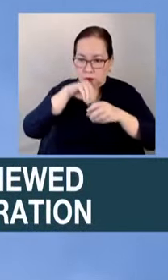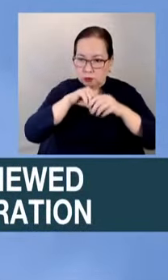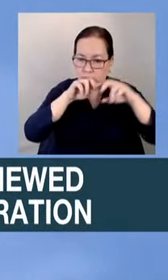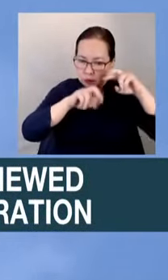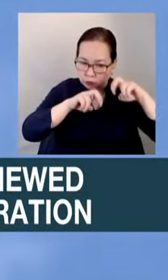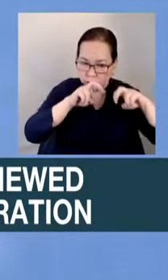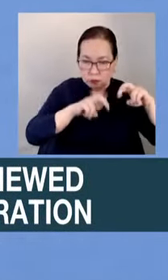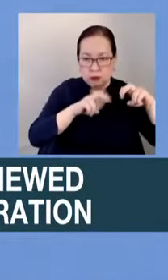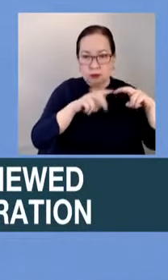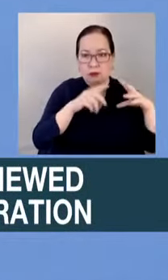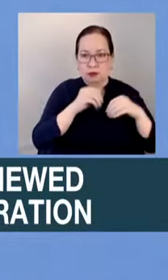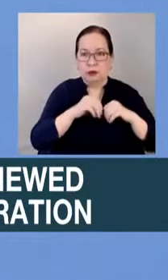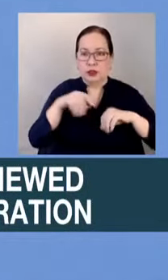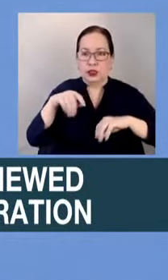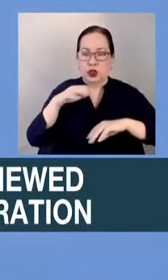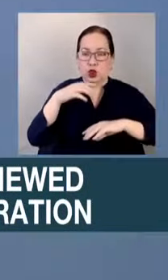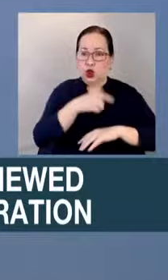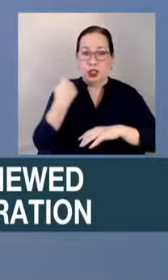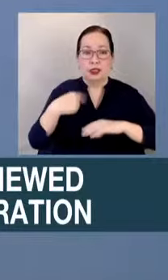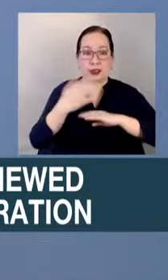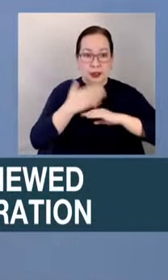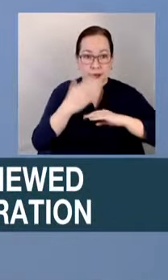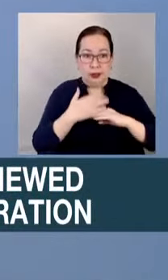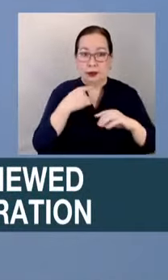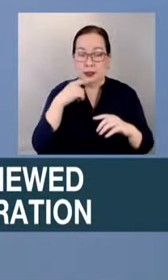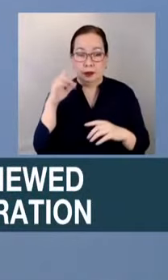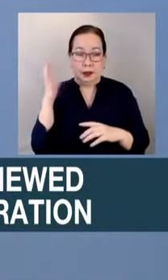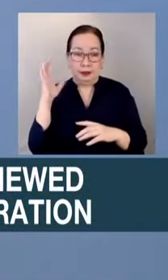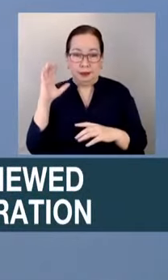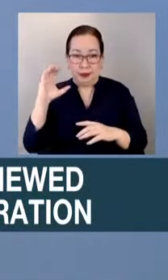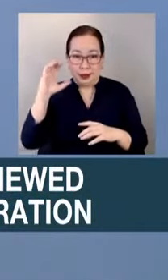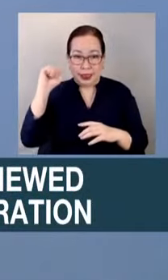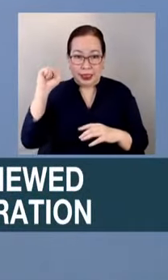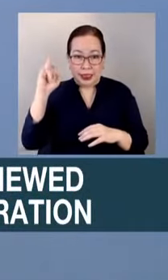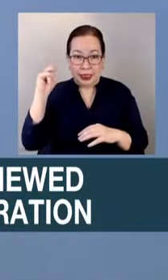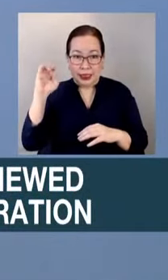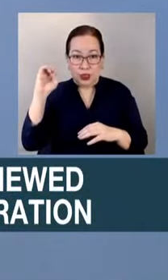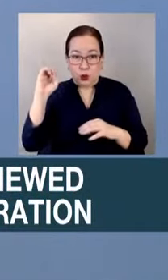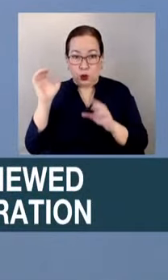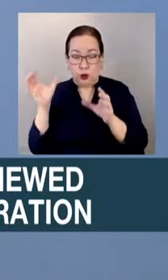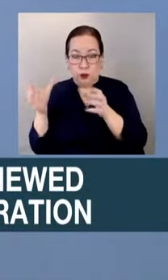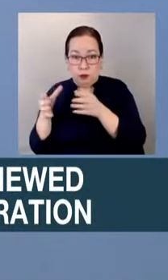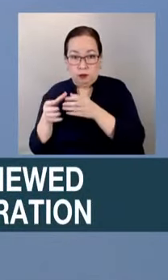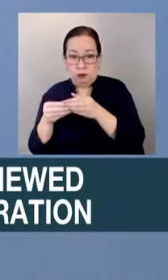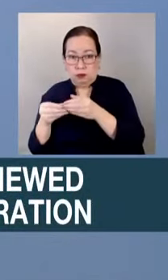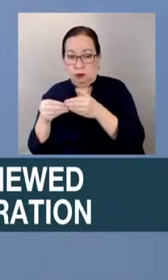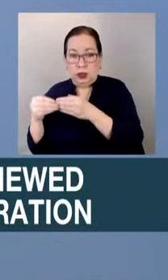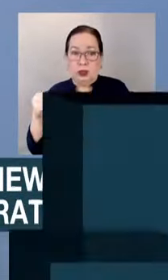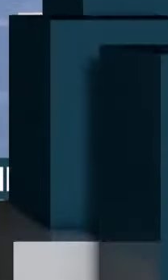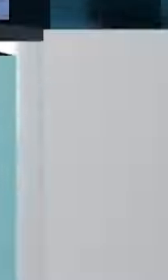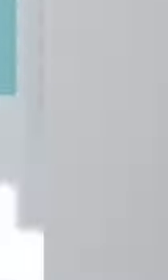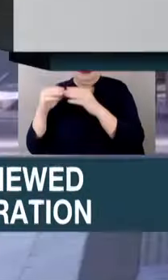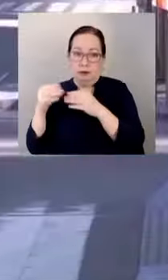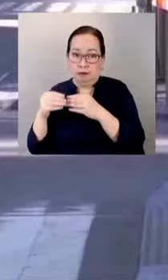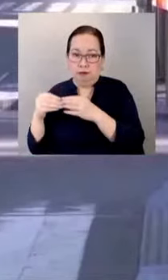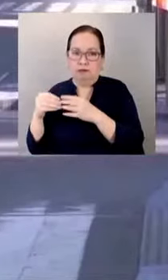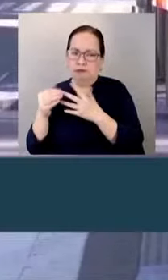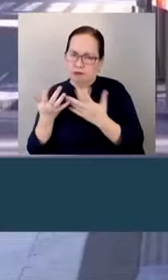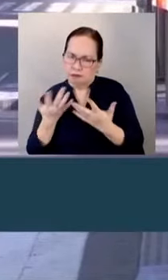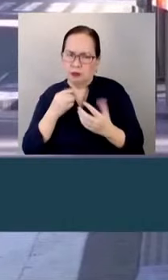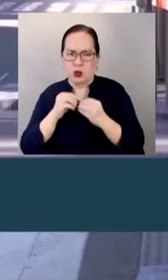the ruling now becomes more relevant amid a renewed interest between Manila and Beijing for oil exploration. The World